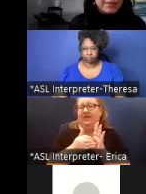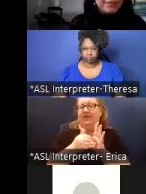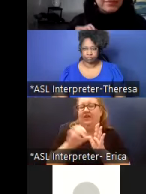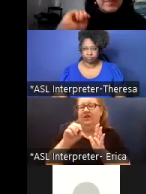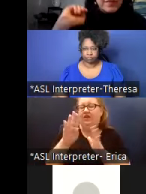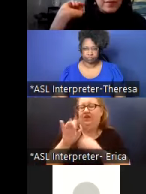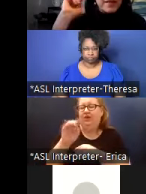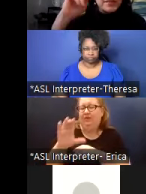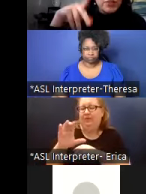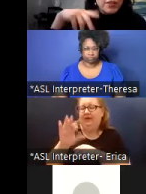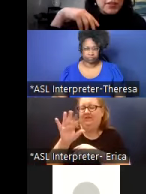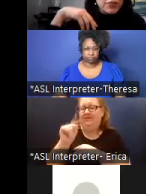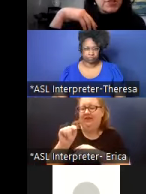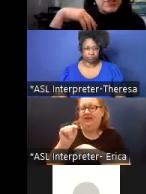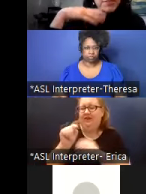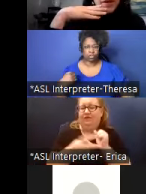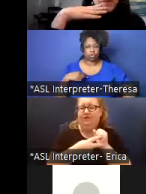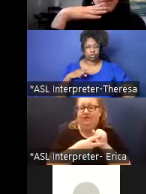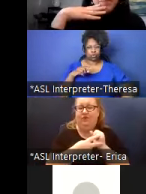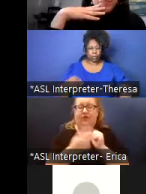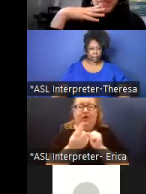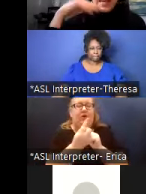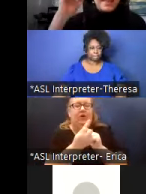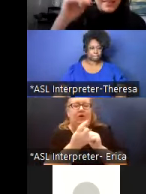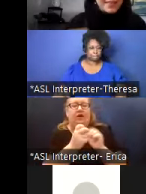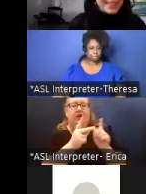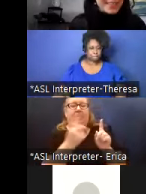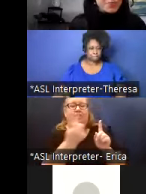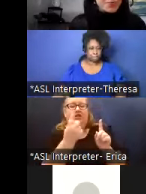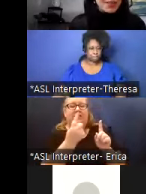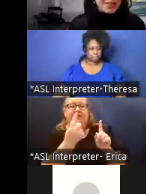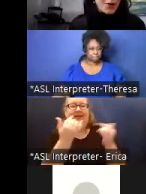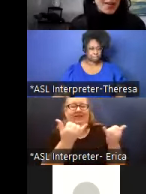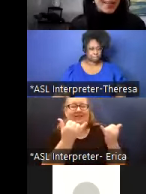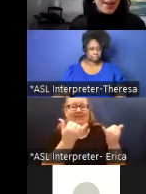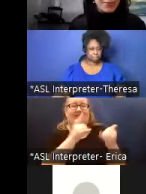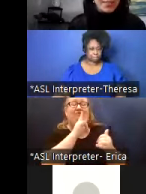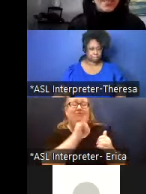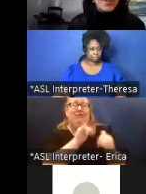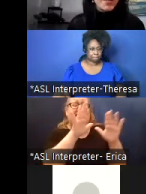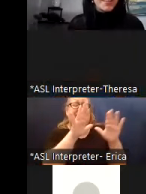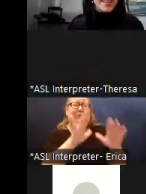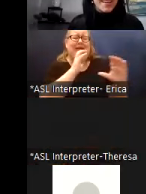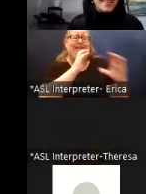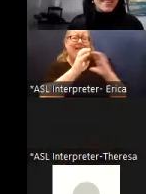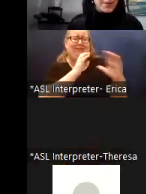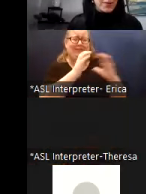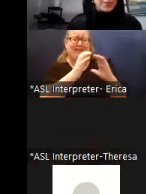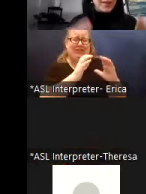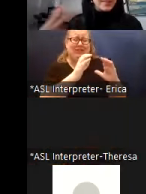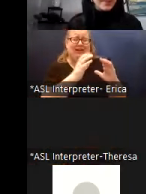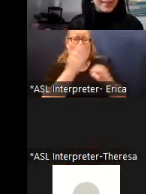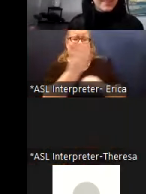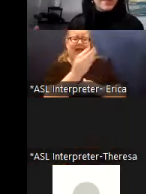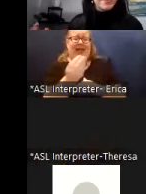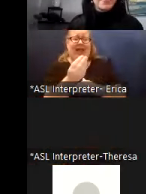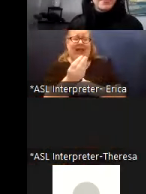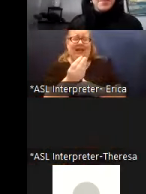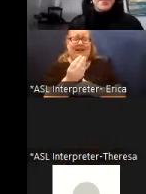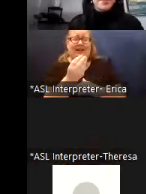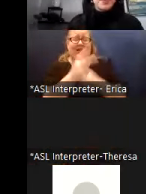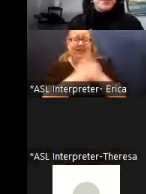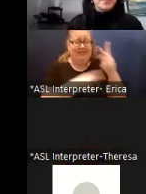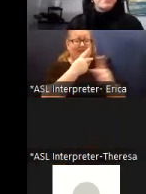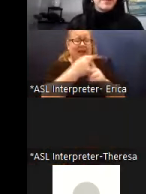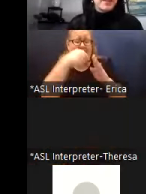total. Yep. And just to this is really great conversation and the kind of